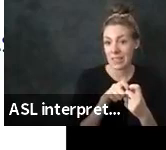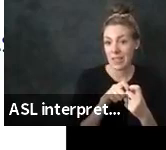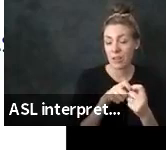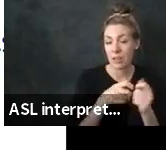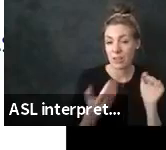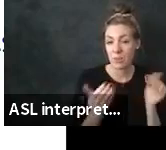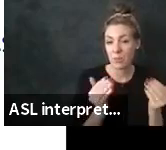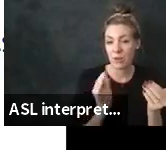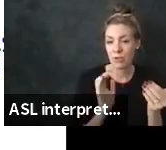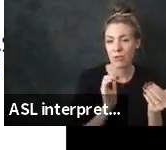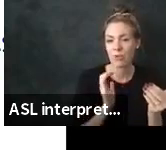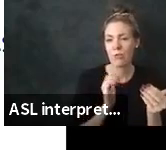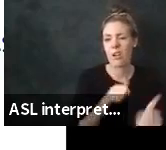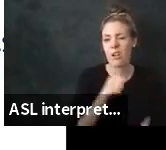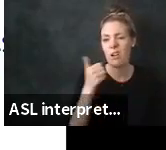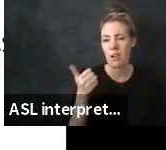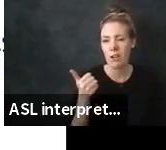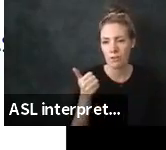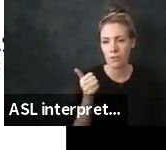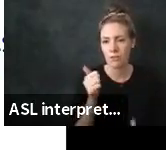and you can also get